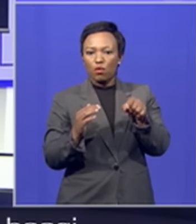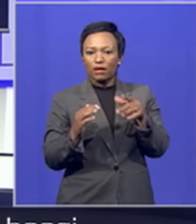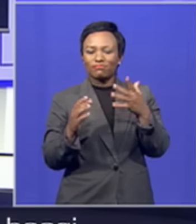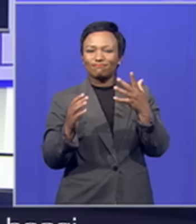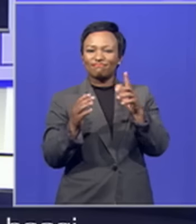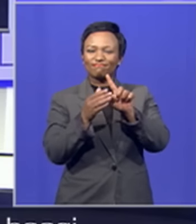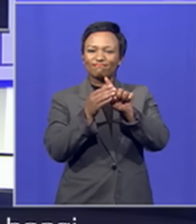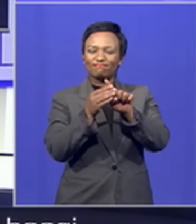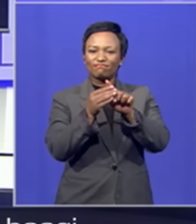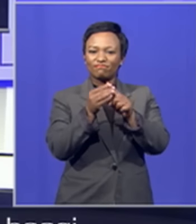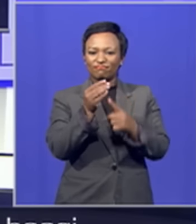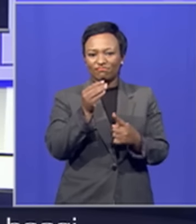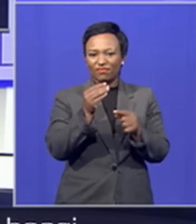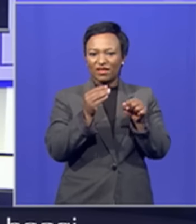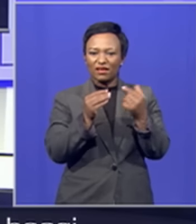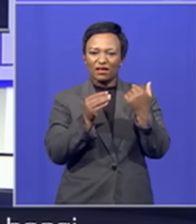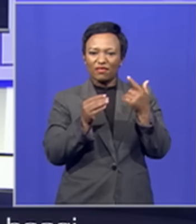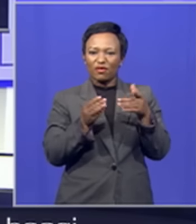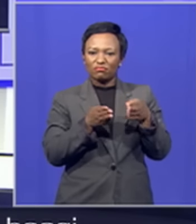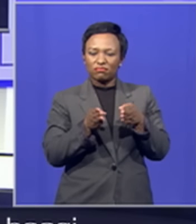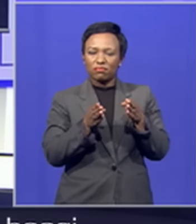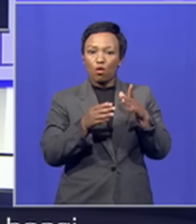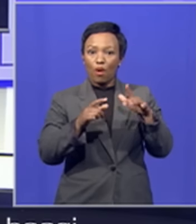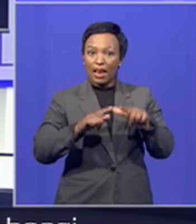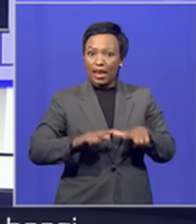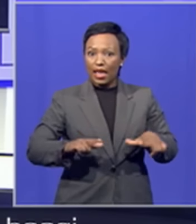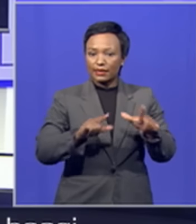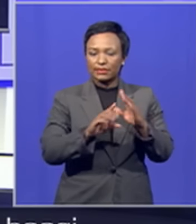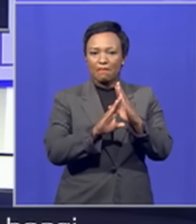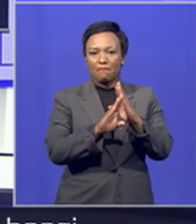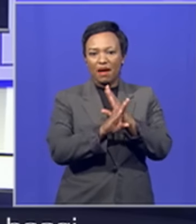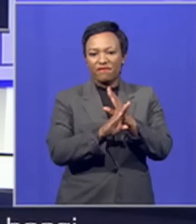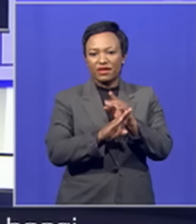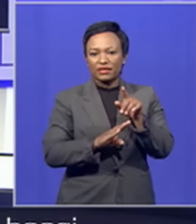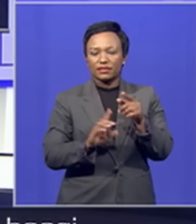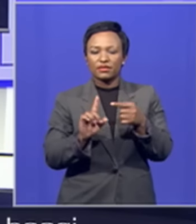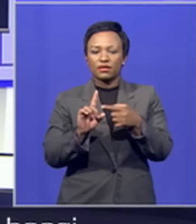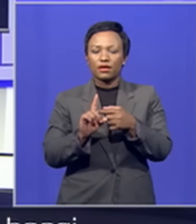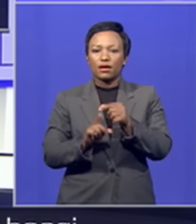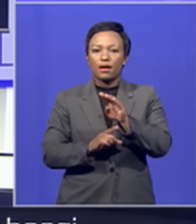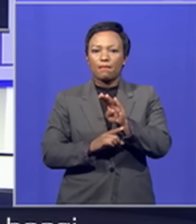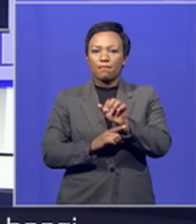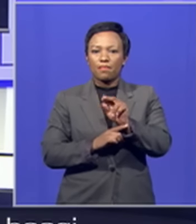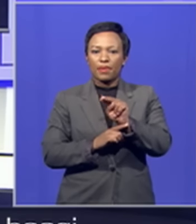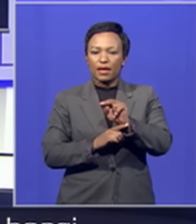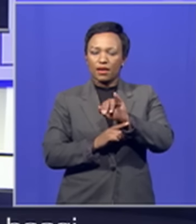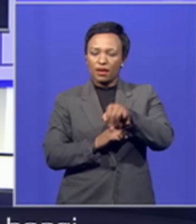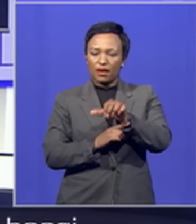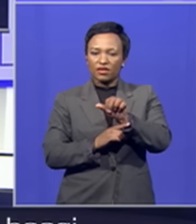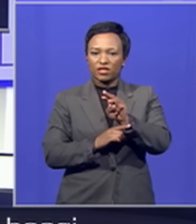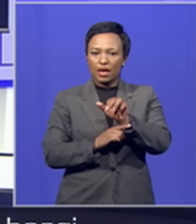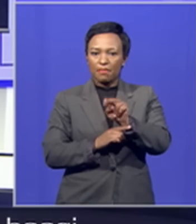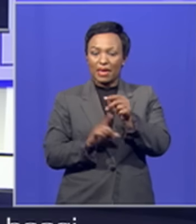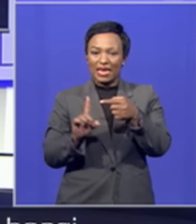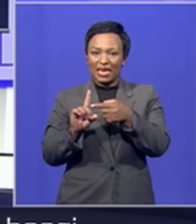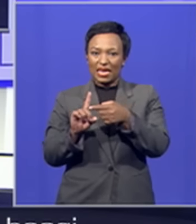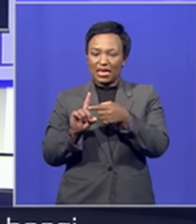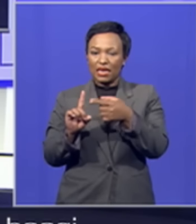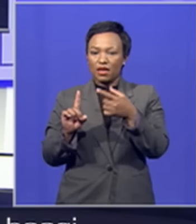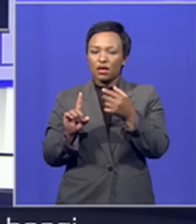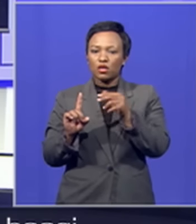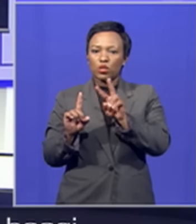Withrow kwa Heidelberg ka ntlha ya fa lefatshe leo e le la private. Benjamin van Wyk wa dingwaga di le 12 o nwetse